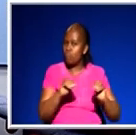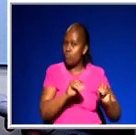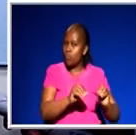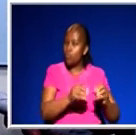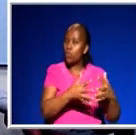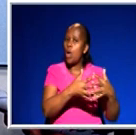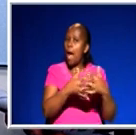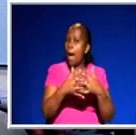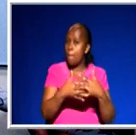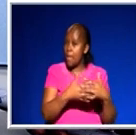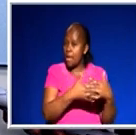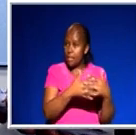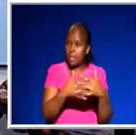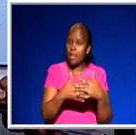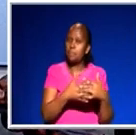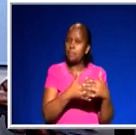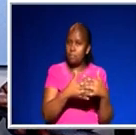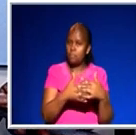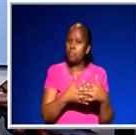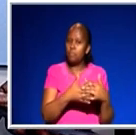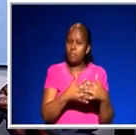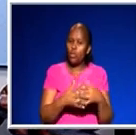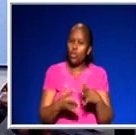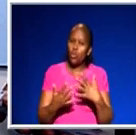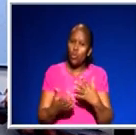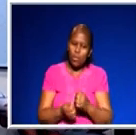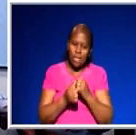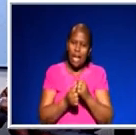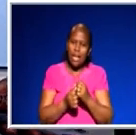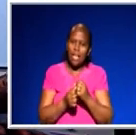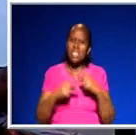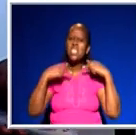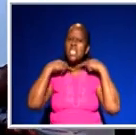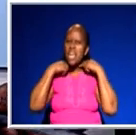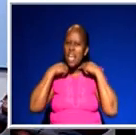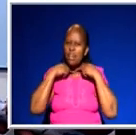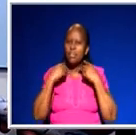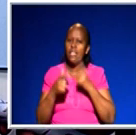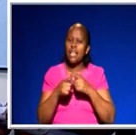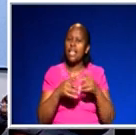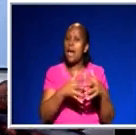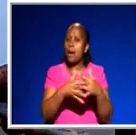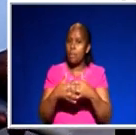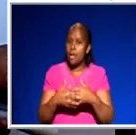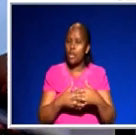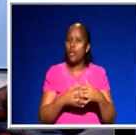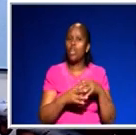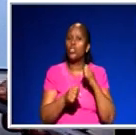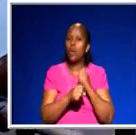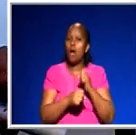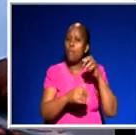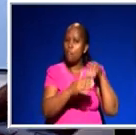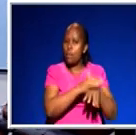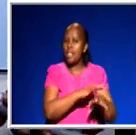over transatlantic with their goods like slaves. And here in America, they used to have